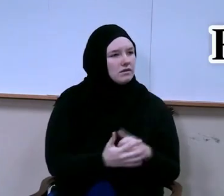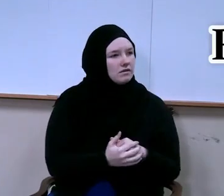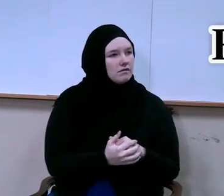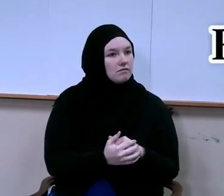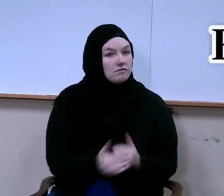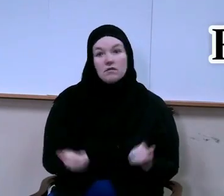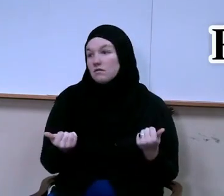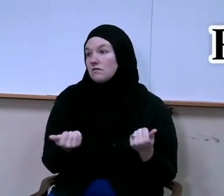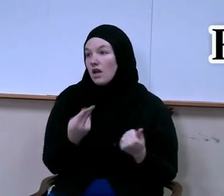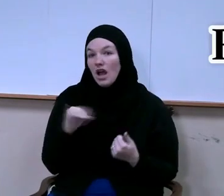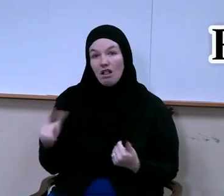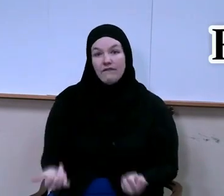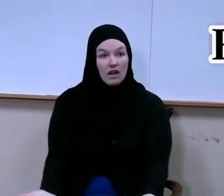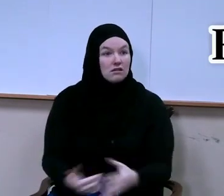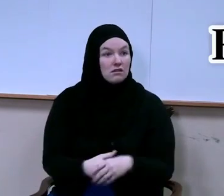punishment? Hellfire.